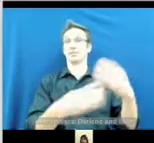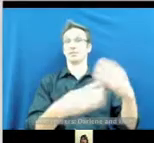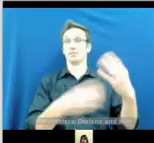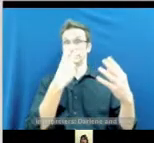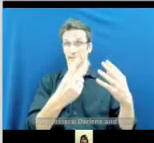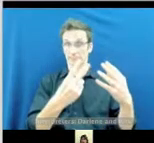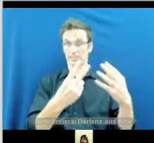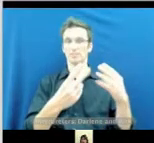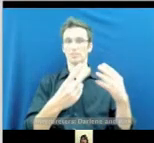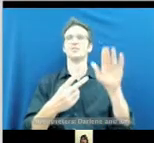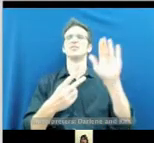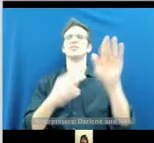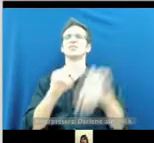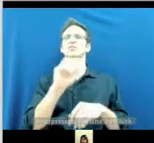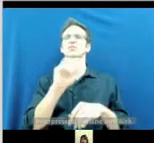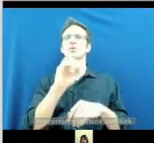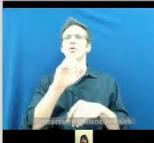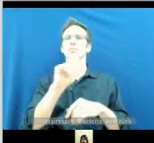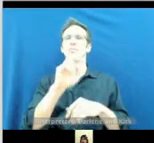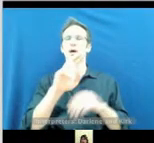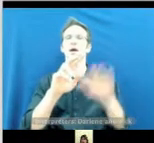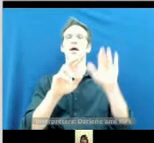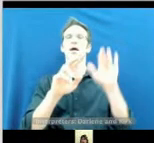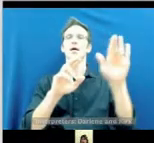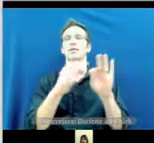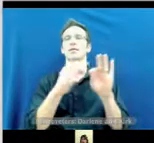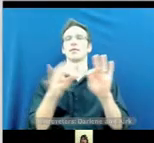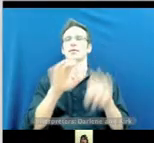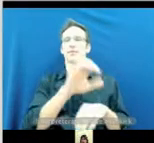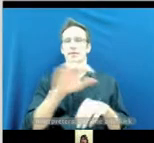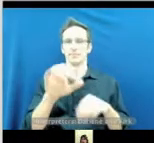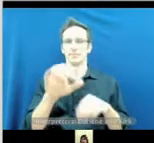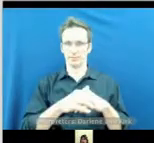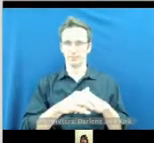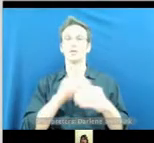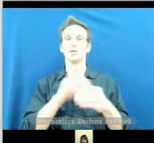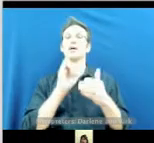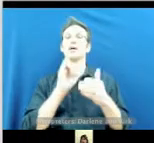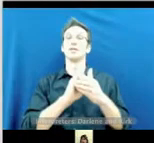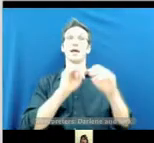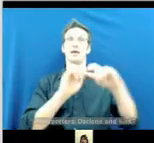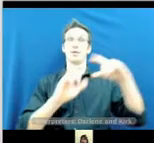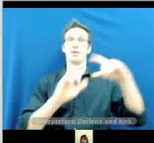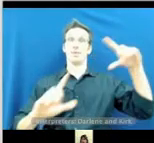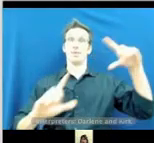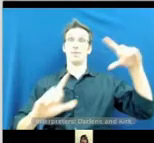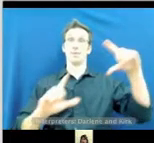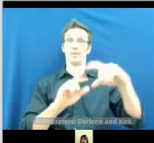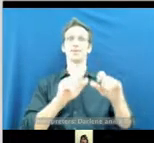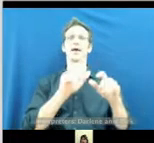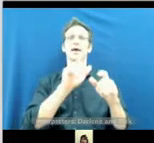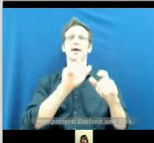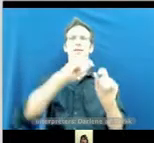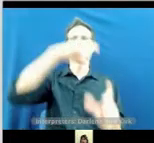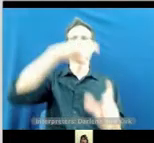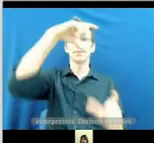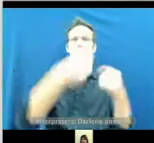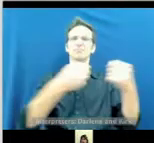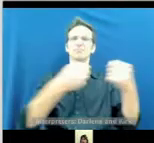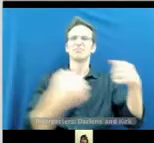the toolbar. Windows can be closed or sized to create your personalized viewing